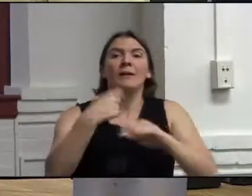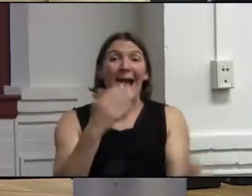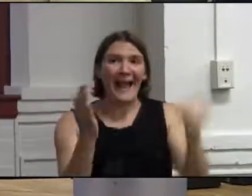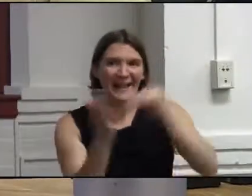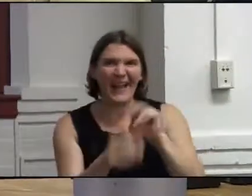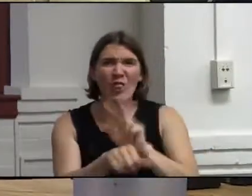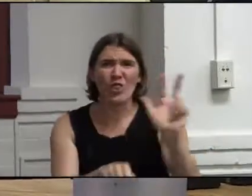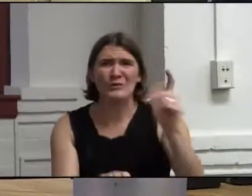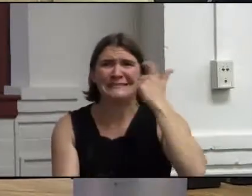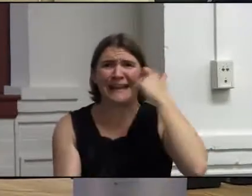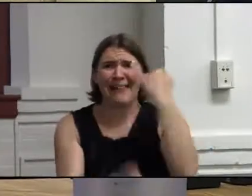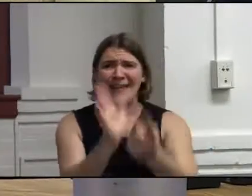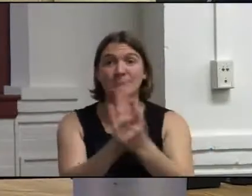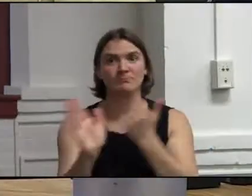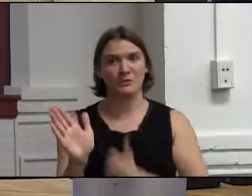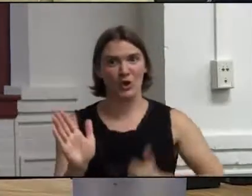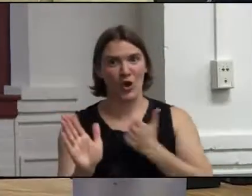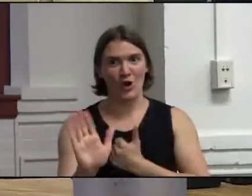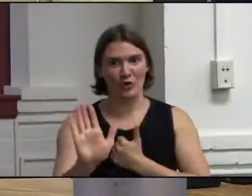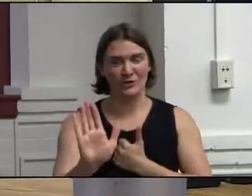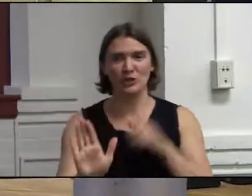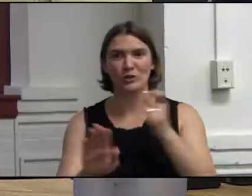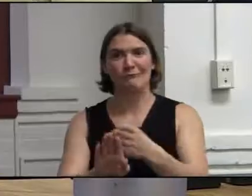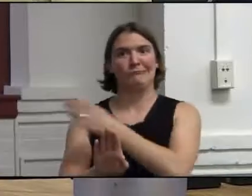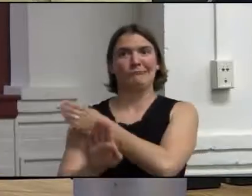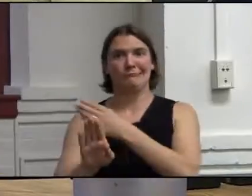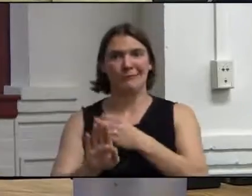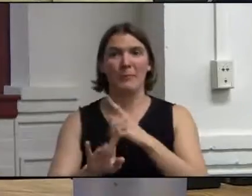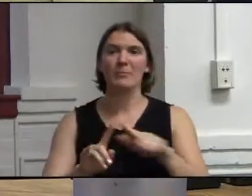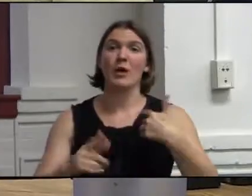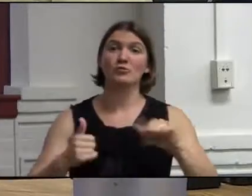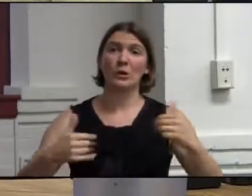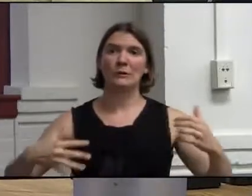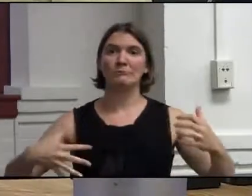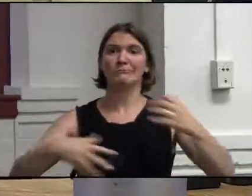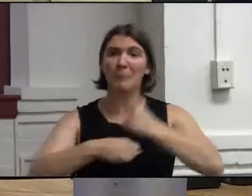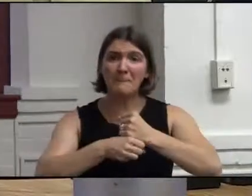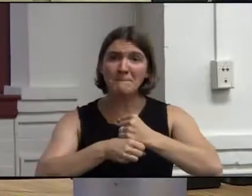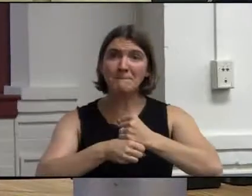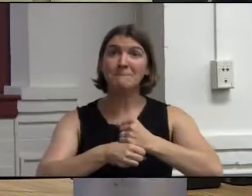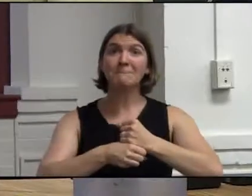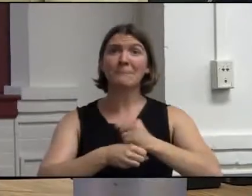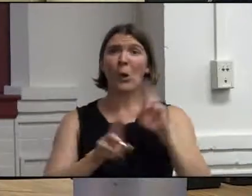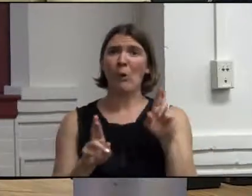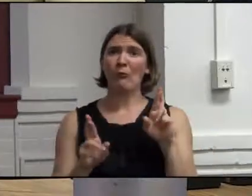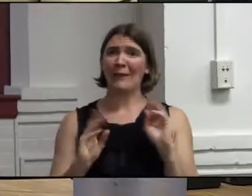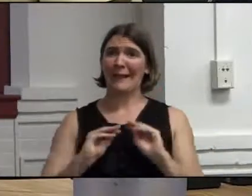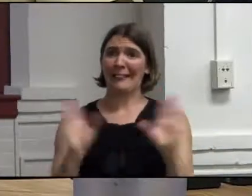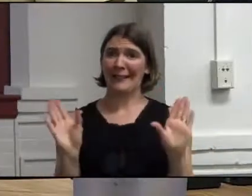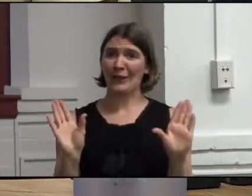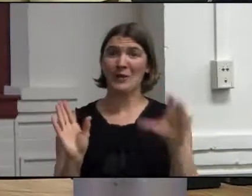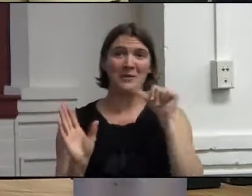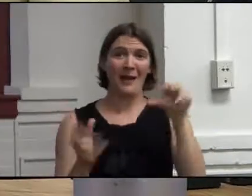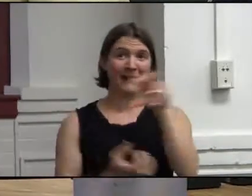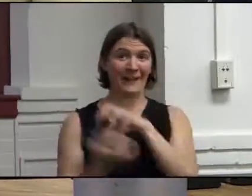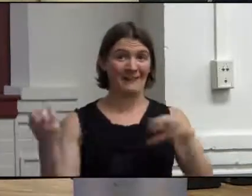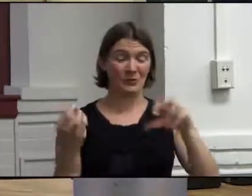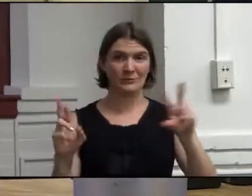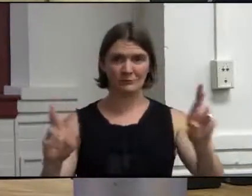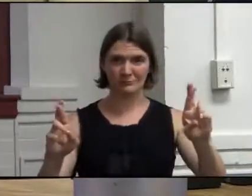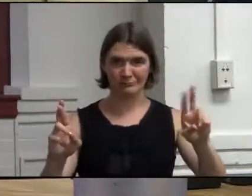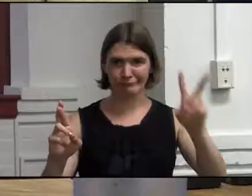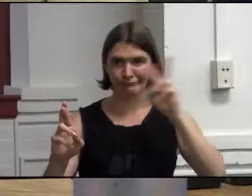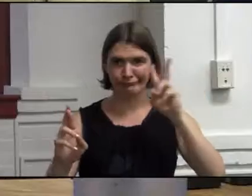So I'm going to try to summarize this and make it, avoid making it more confusing than